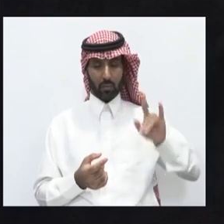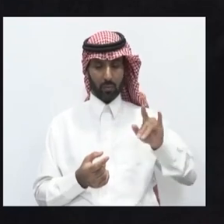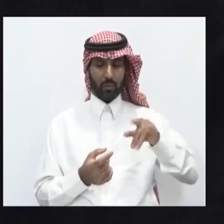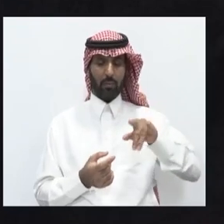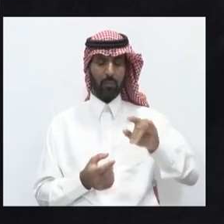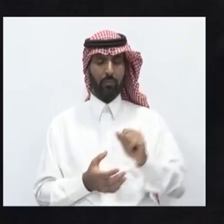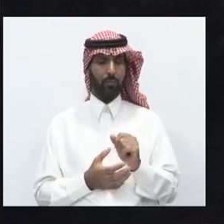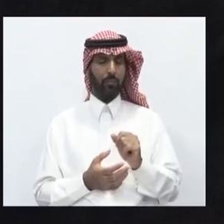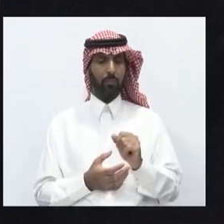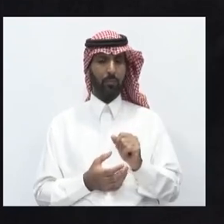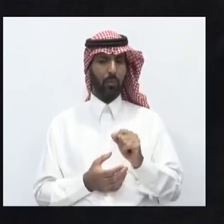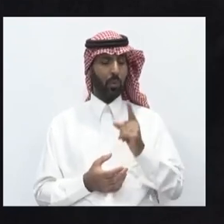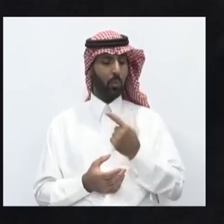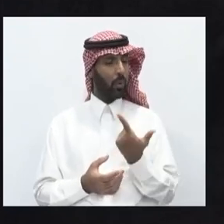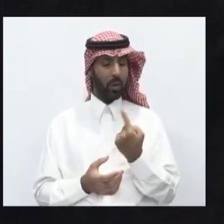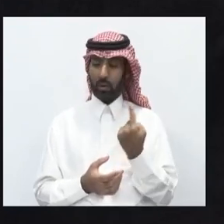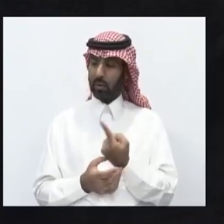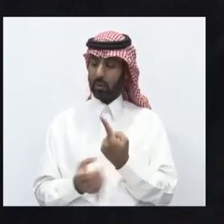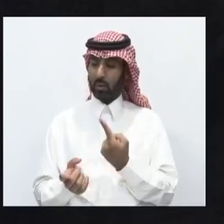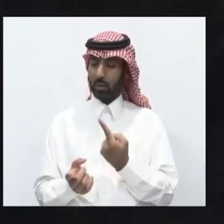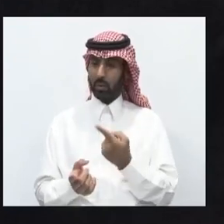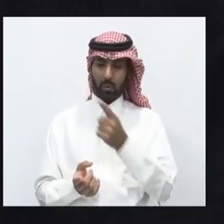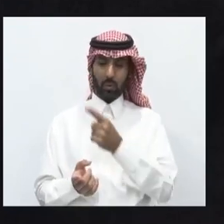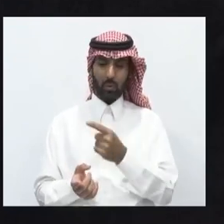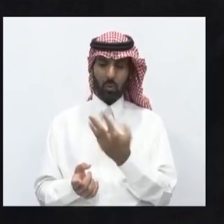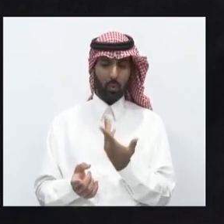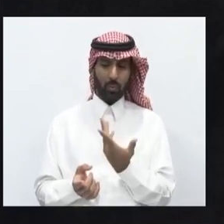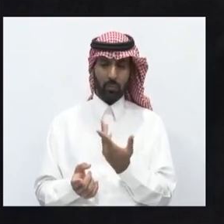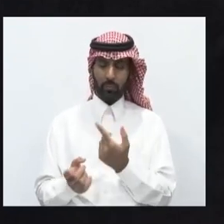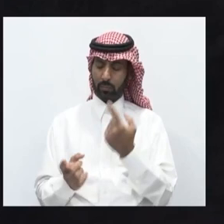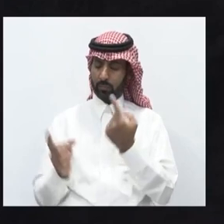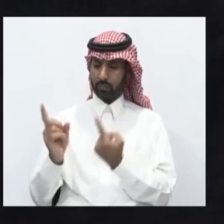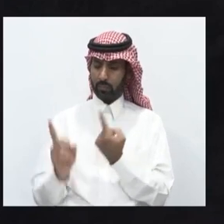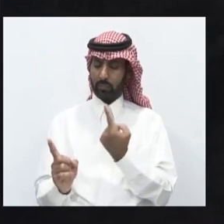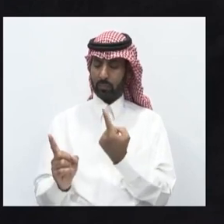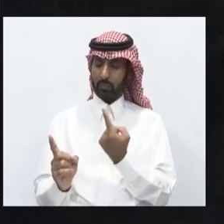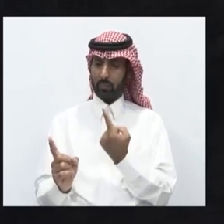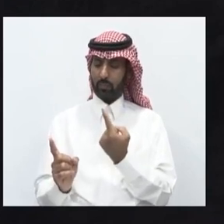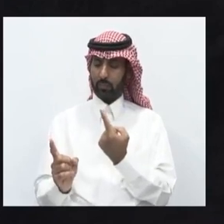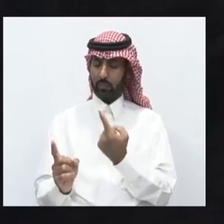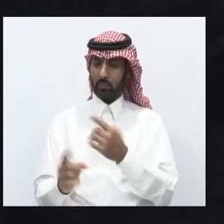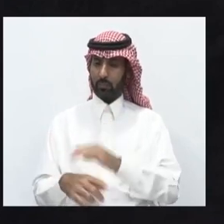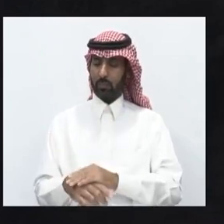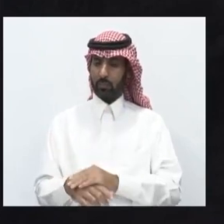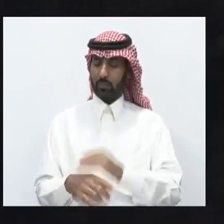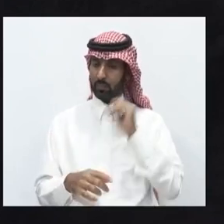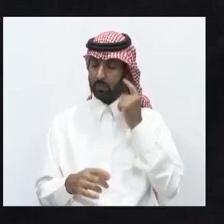Of course, he has a request. He asked the flight attendant. So what was the